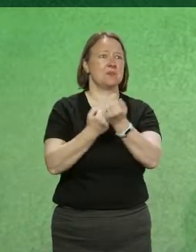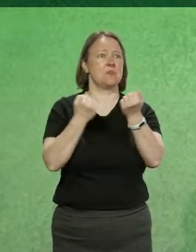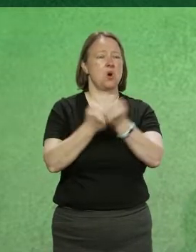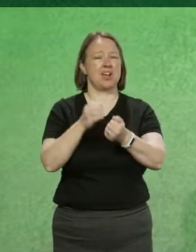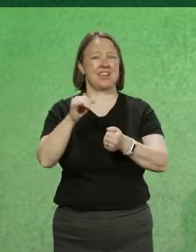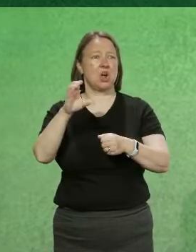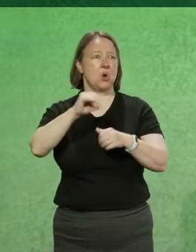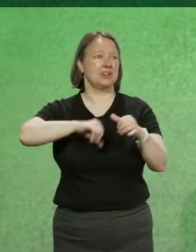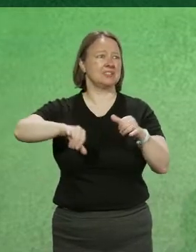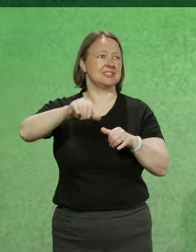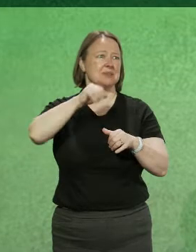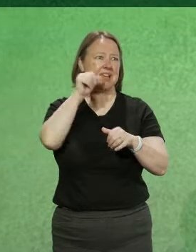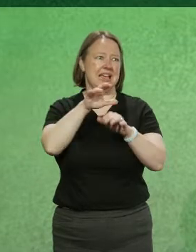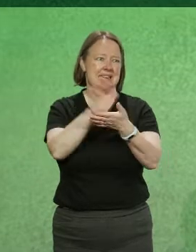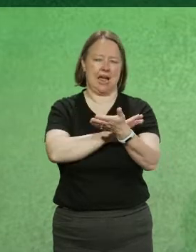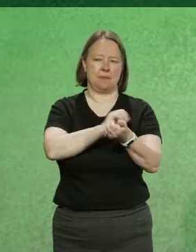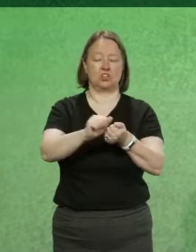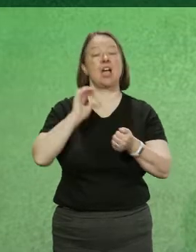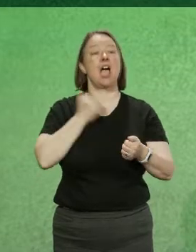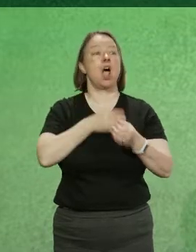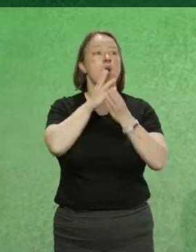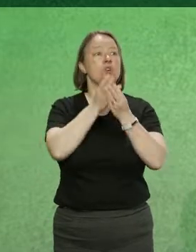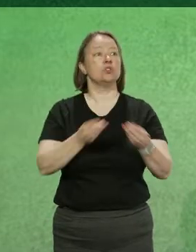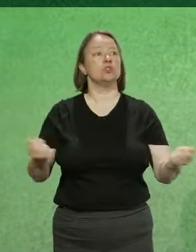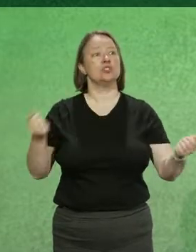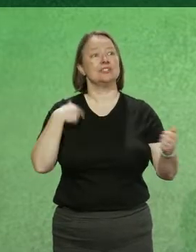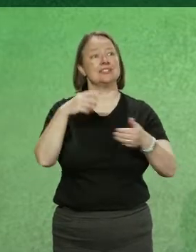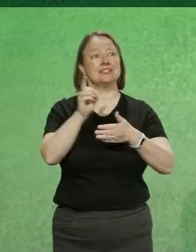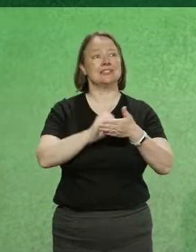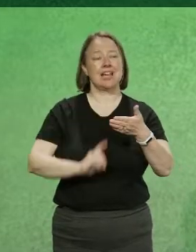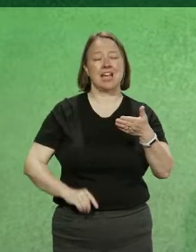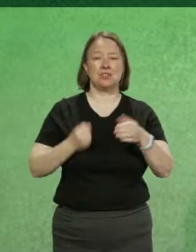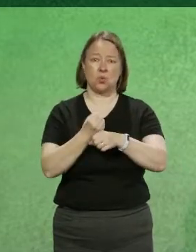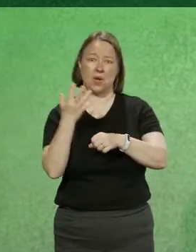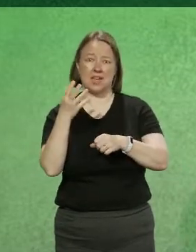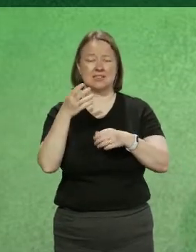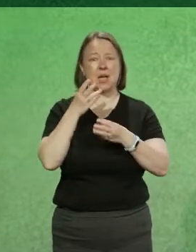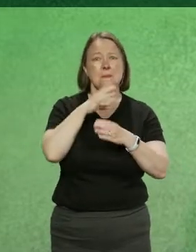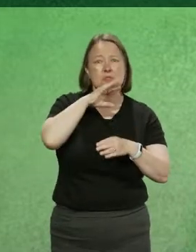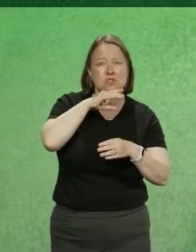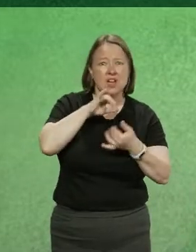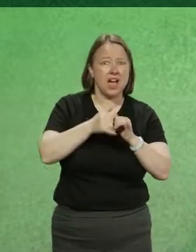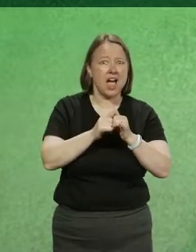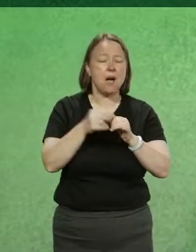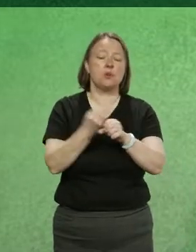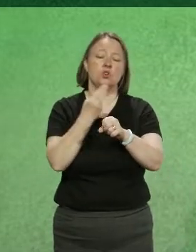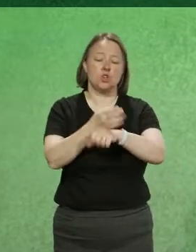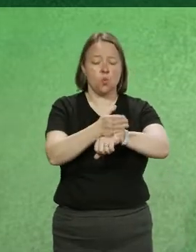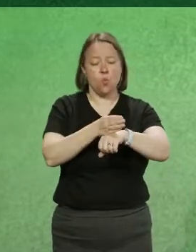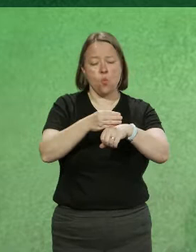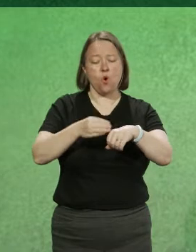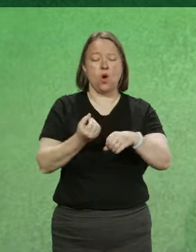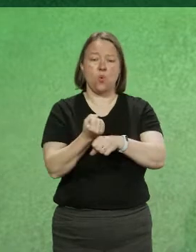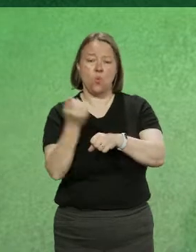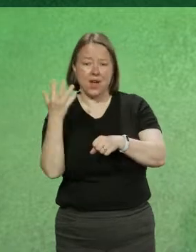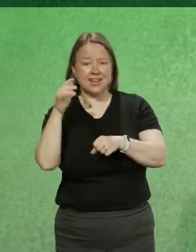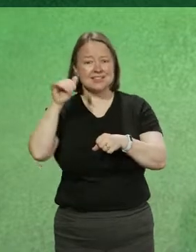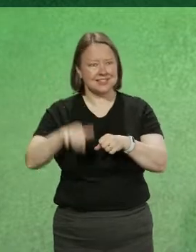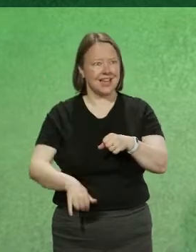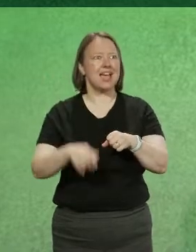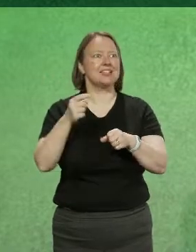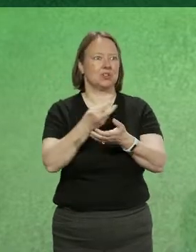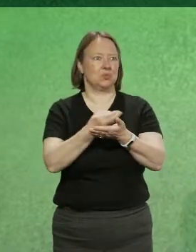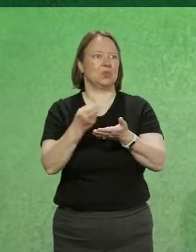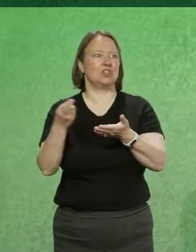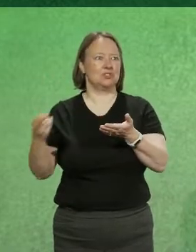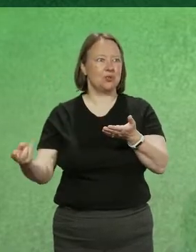them. Our model designs out waste and pollution by using wood waste as the mainstream of resource,